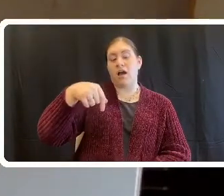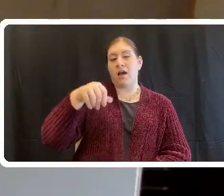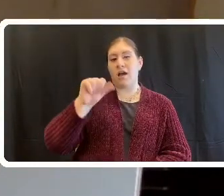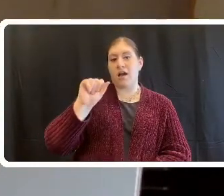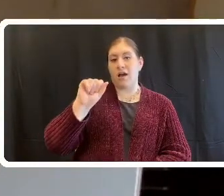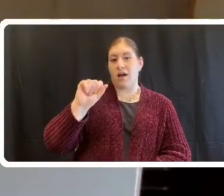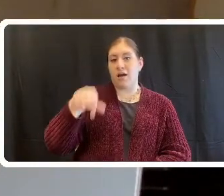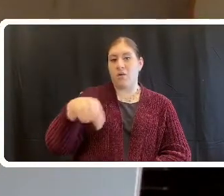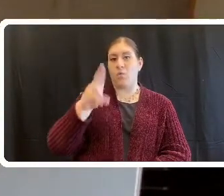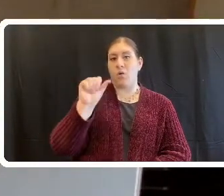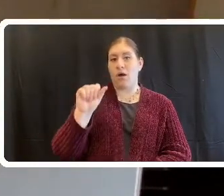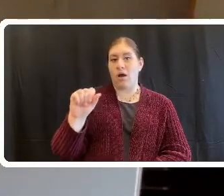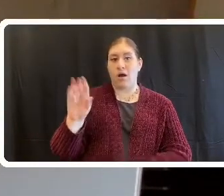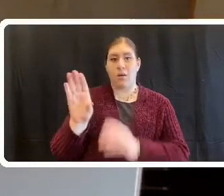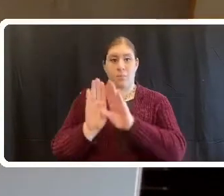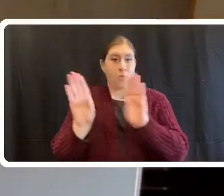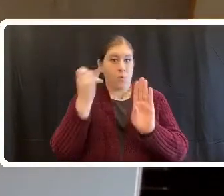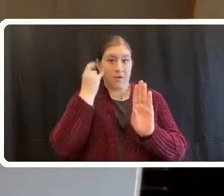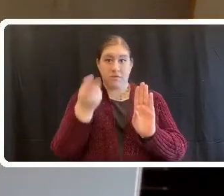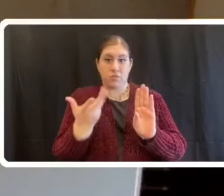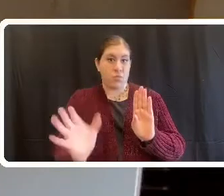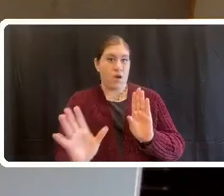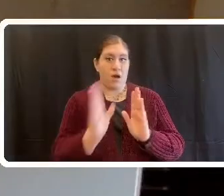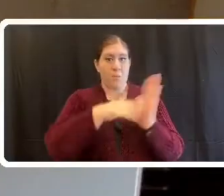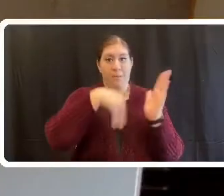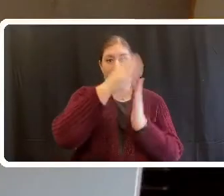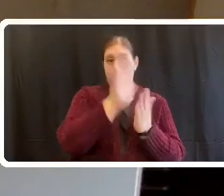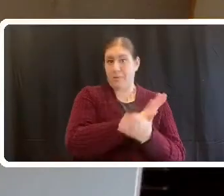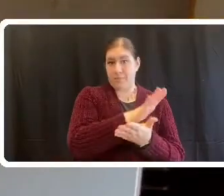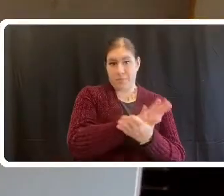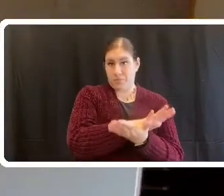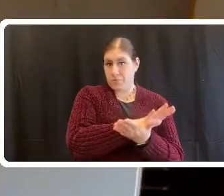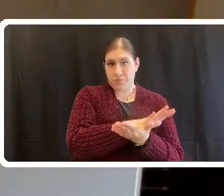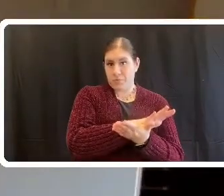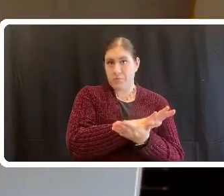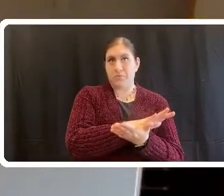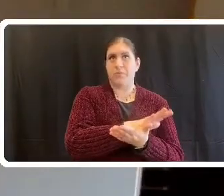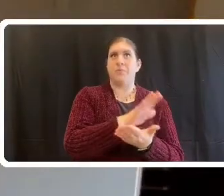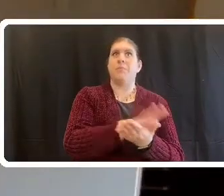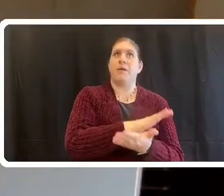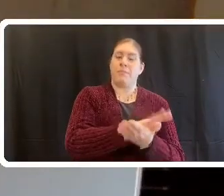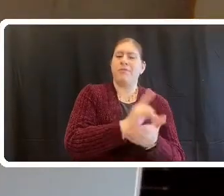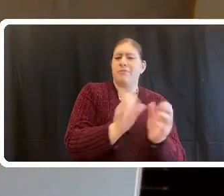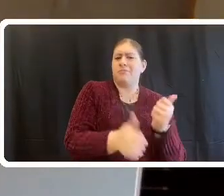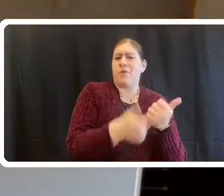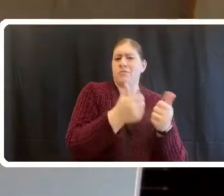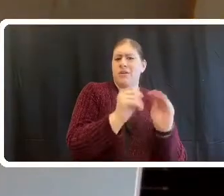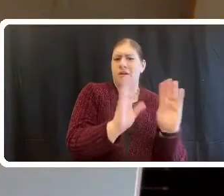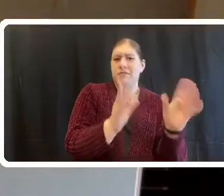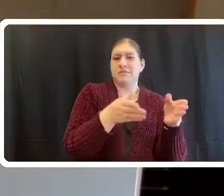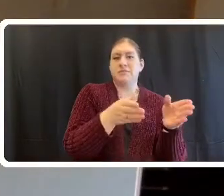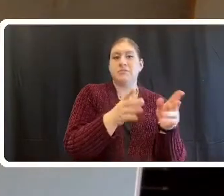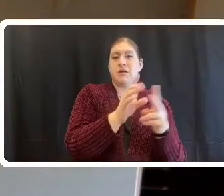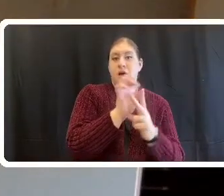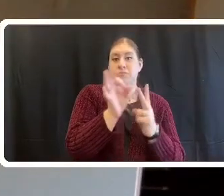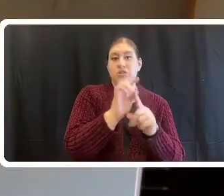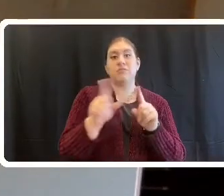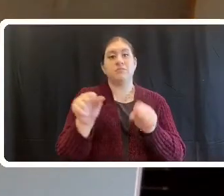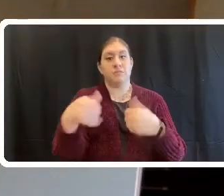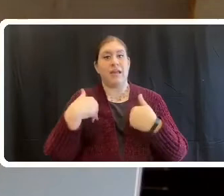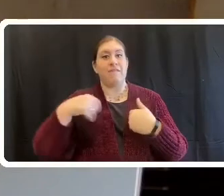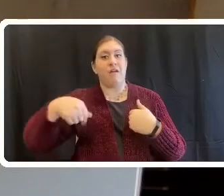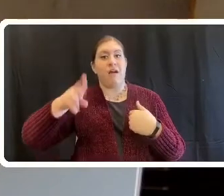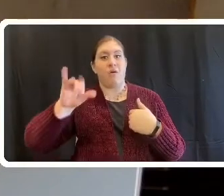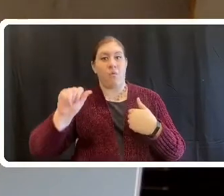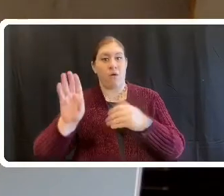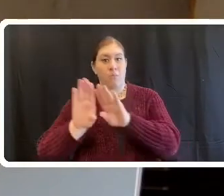if you didn't want to paint on paper, paper being the most obvious, they also have a product called Aqua